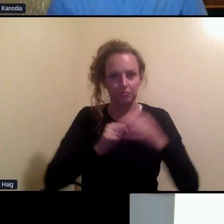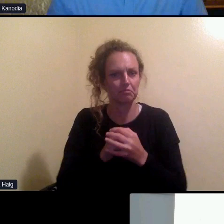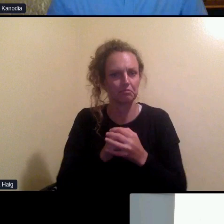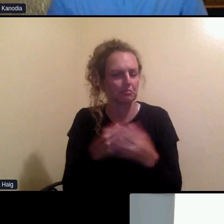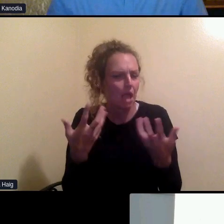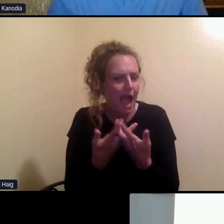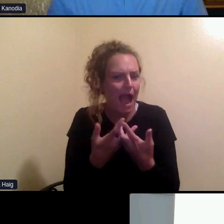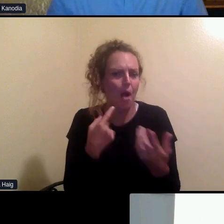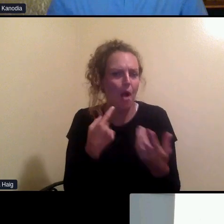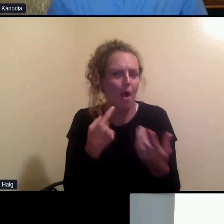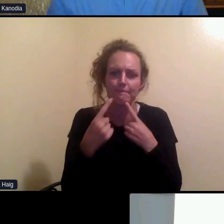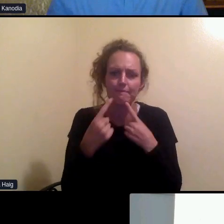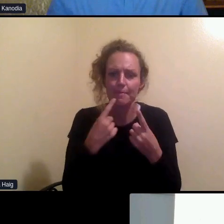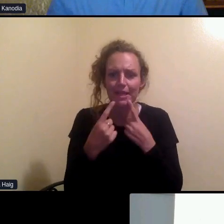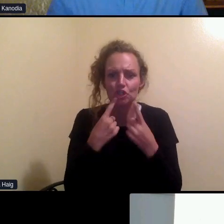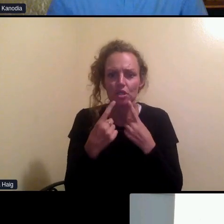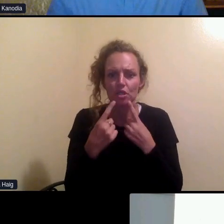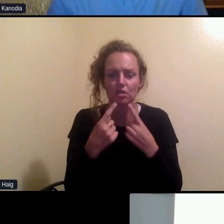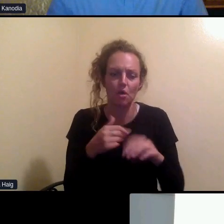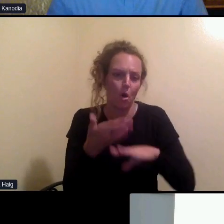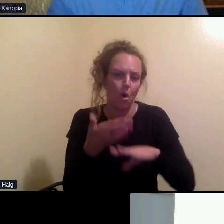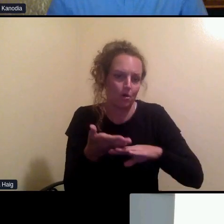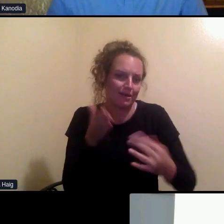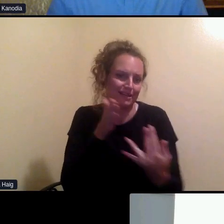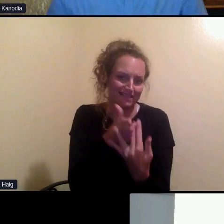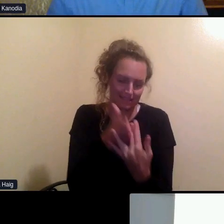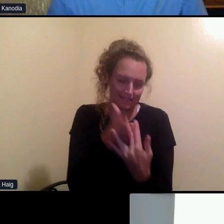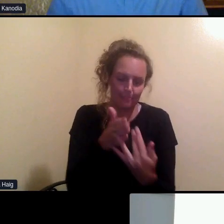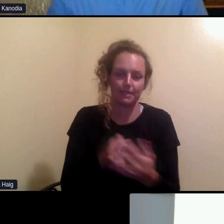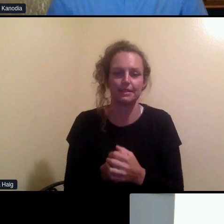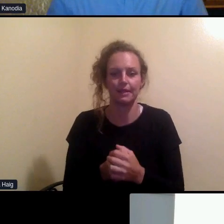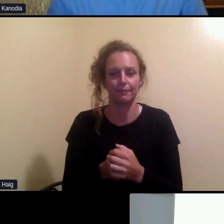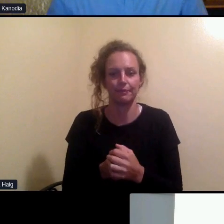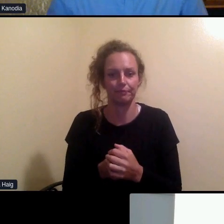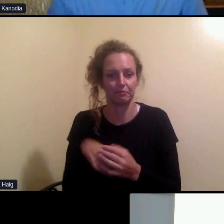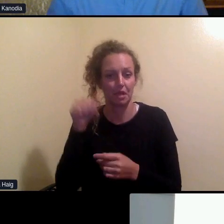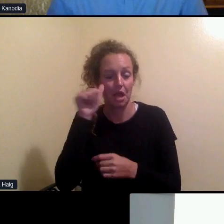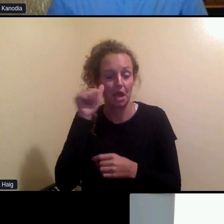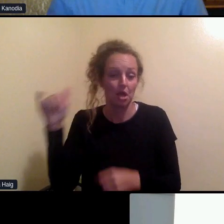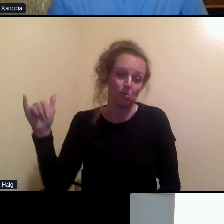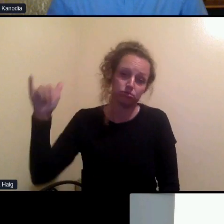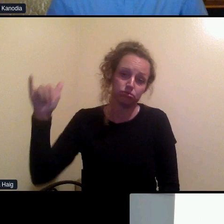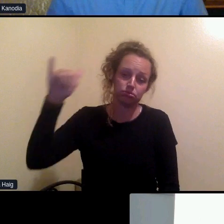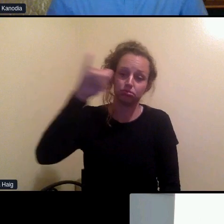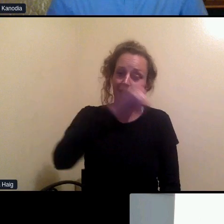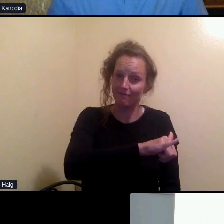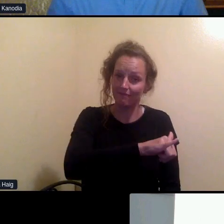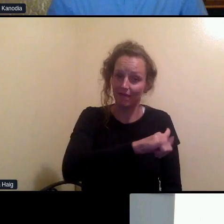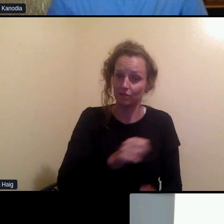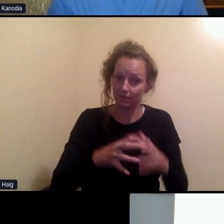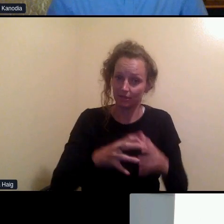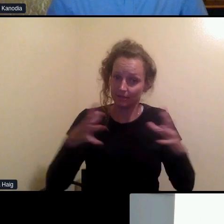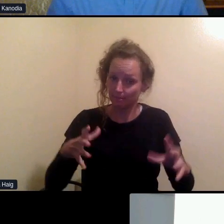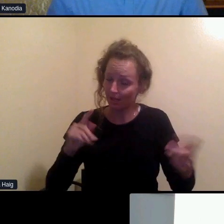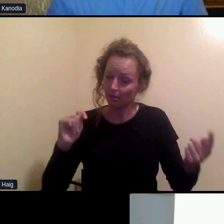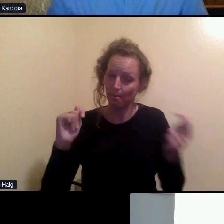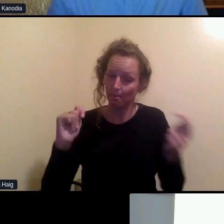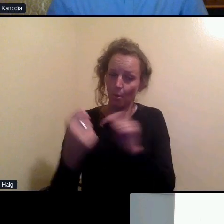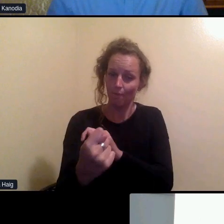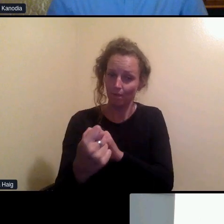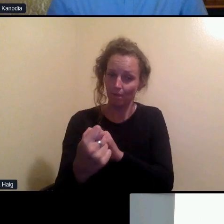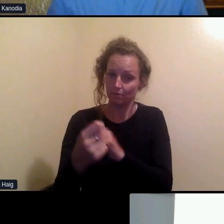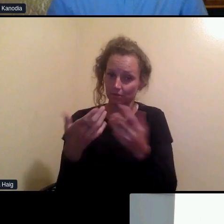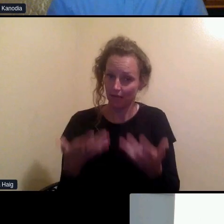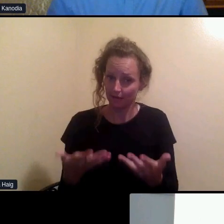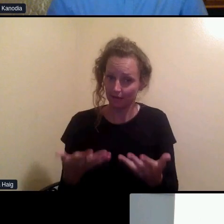accessibility. And so I know in aviation, that's a big movement. I'm sure we could do that other places as well. But the most important thing, again, in